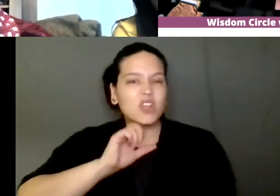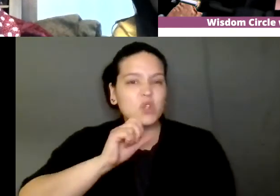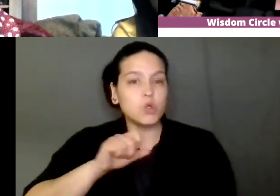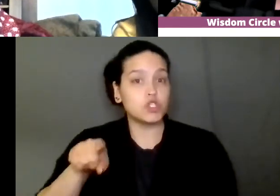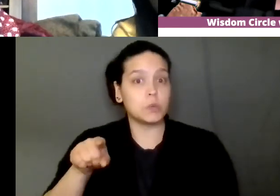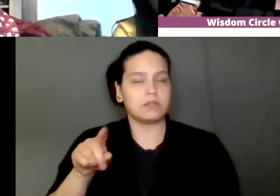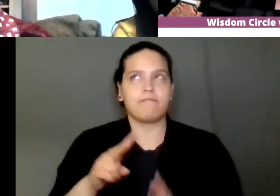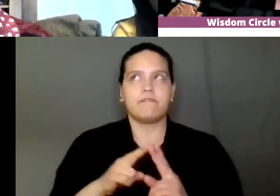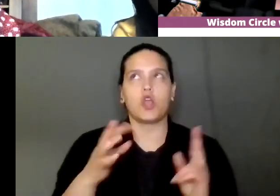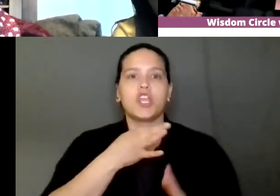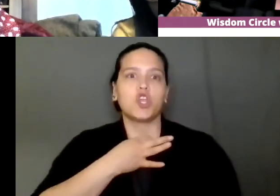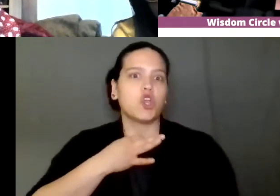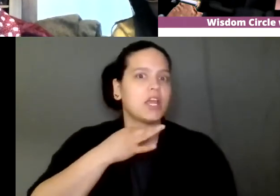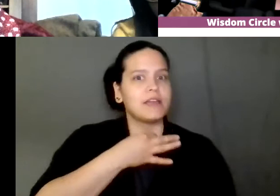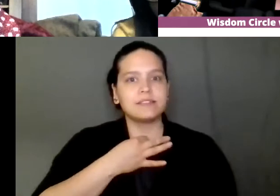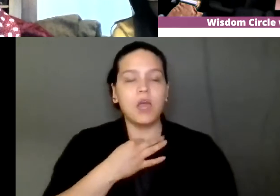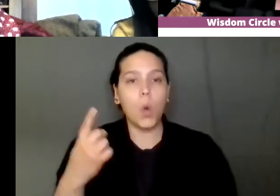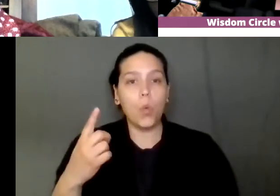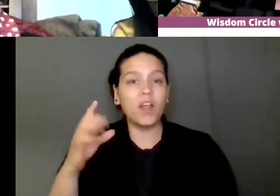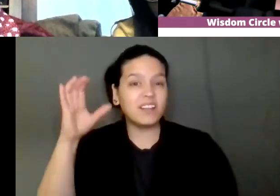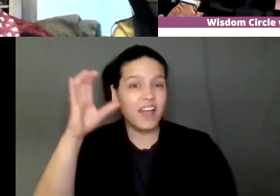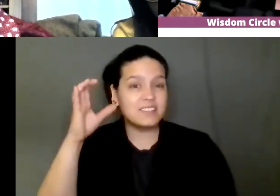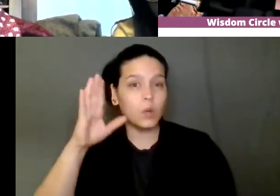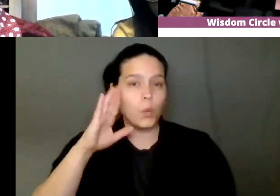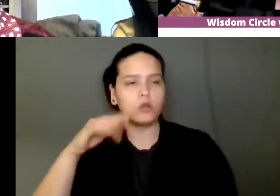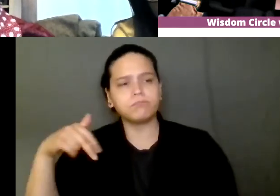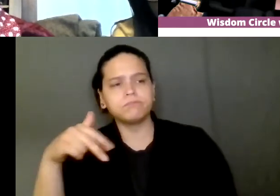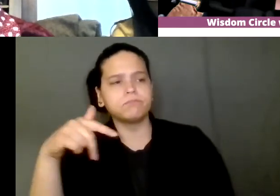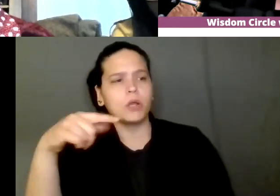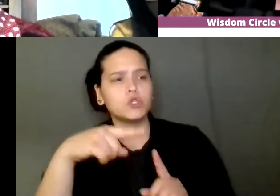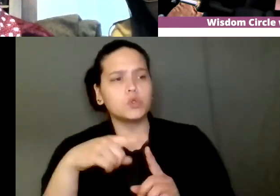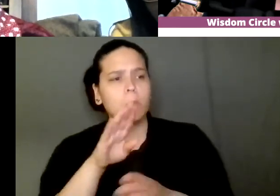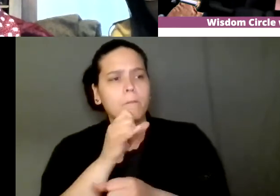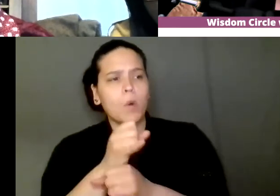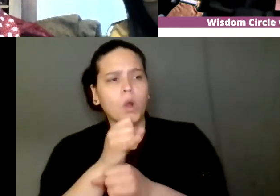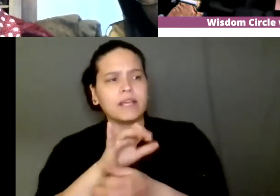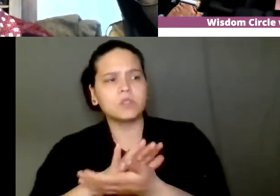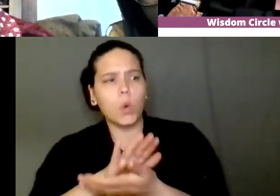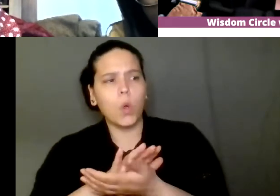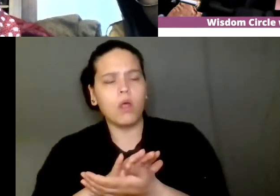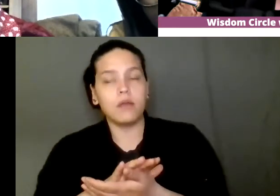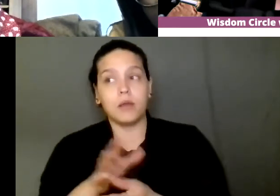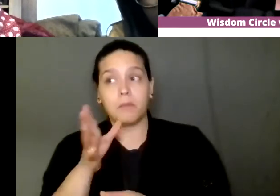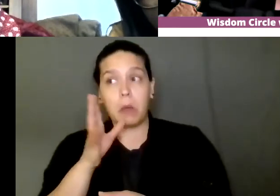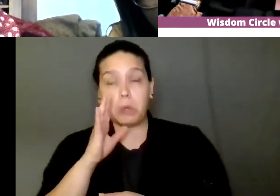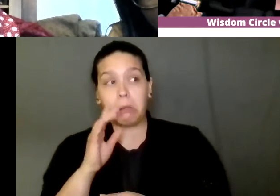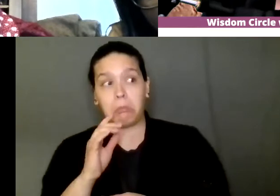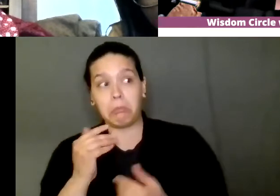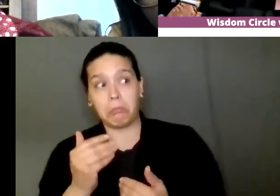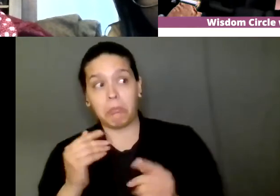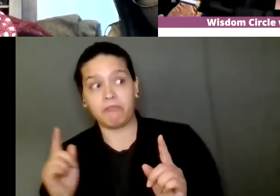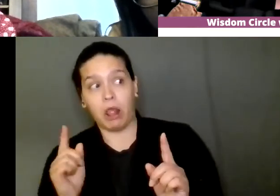of hers would walk to the boarding school and mom would just sort of follow her cousin to the boarding